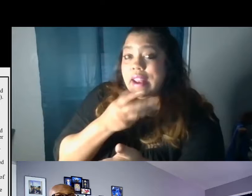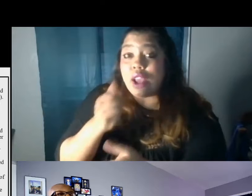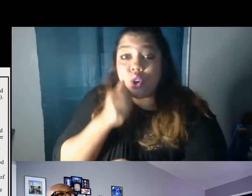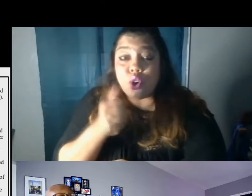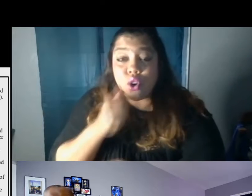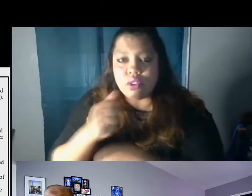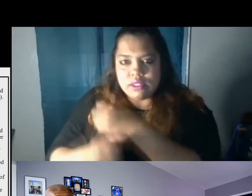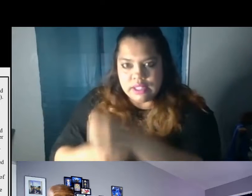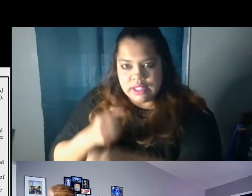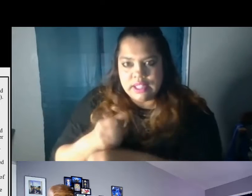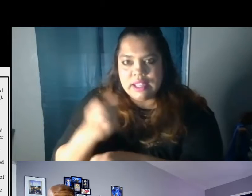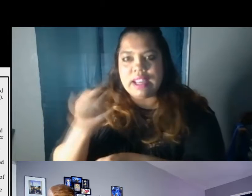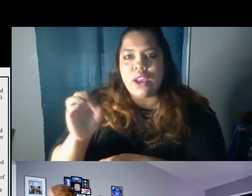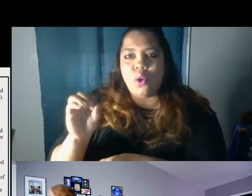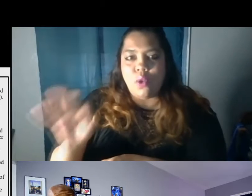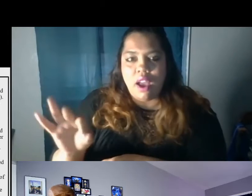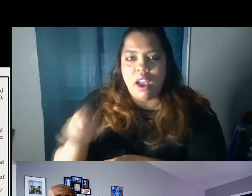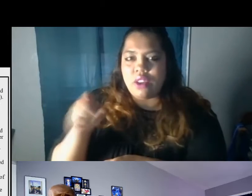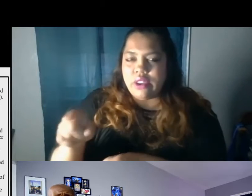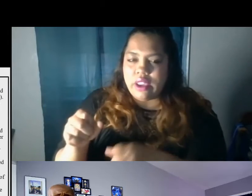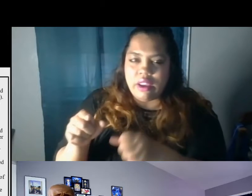death in 1961.